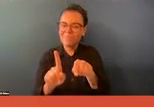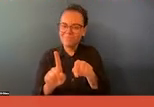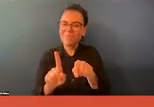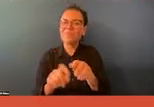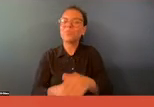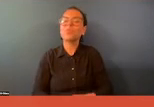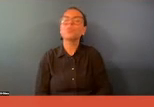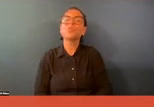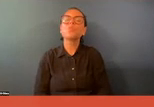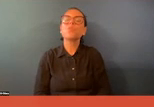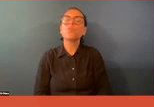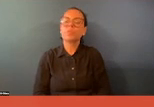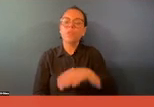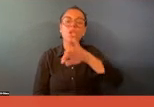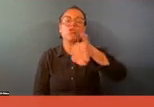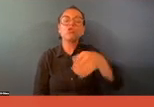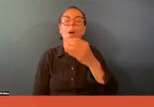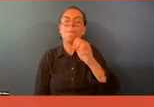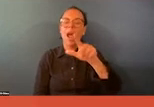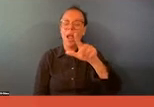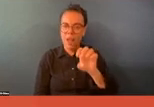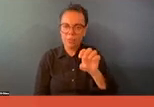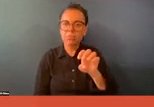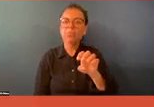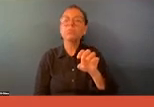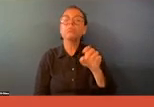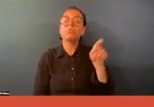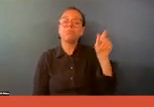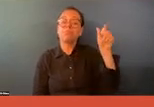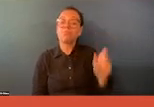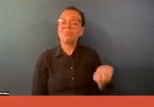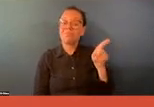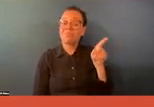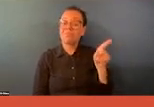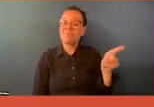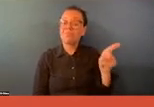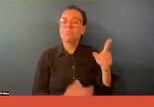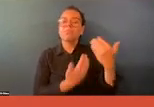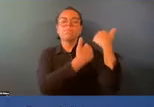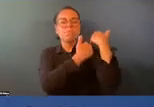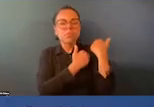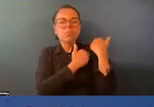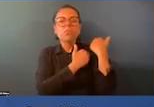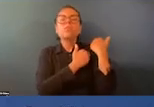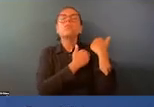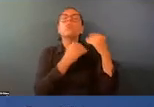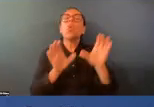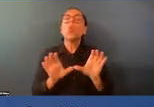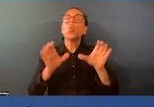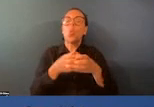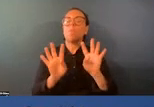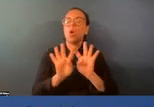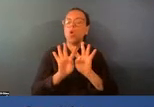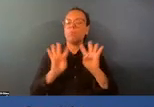She is Mrs. Jamila Baydulloeva, Deputy Director, Agency of for